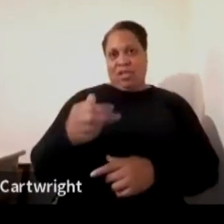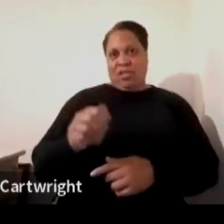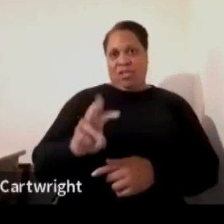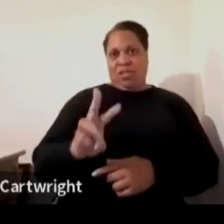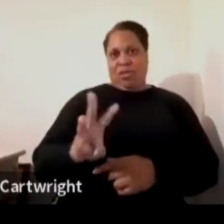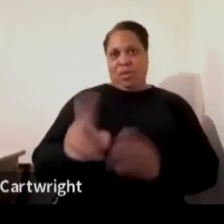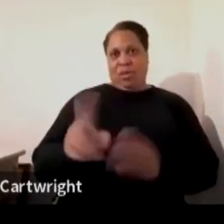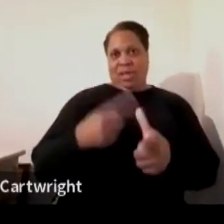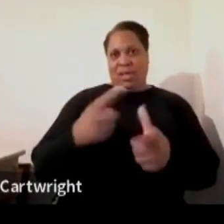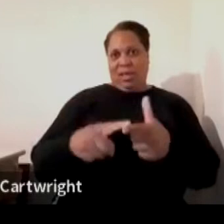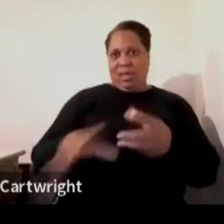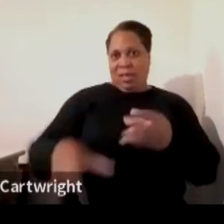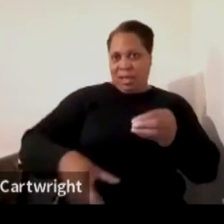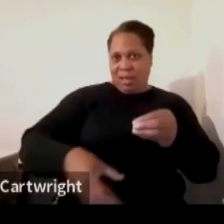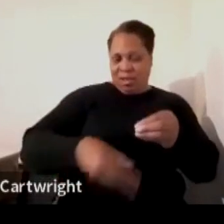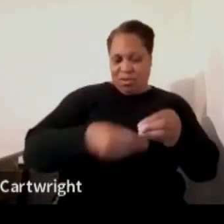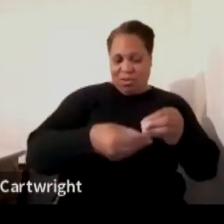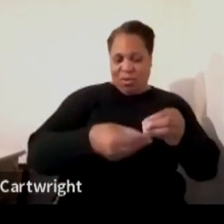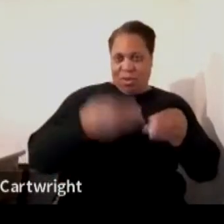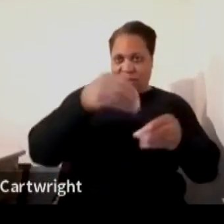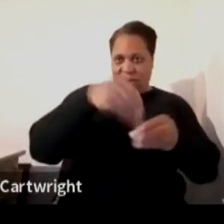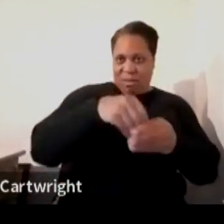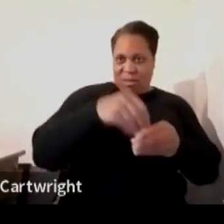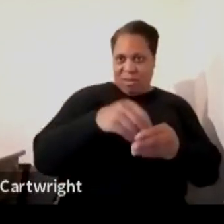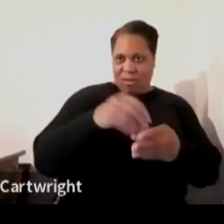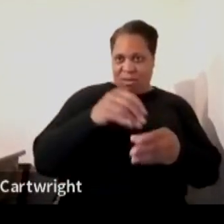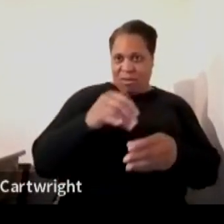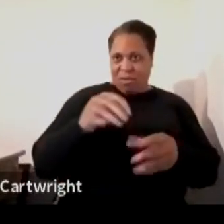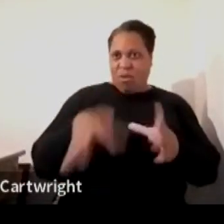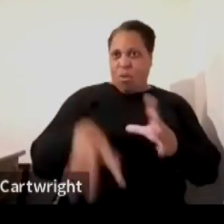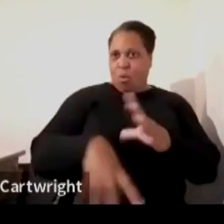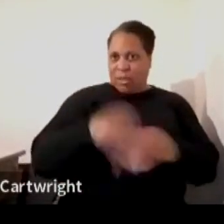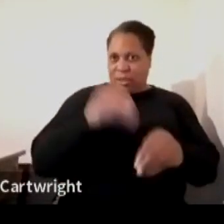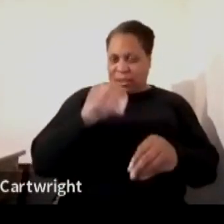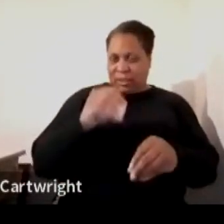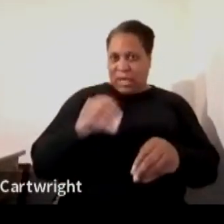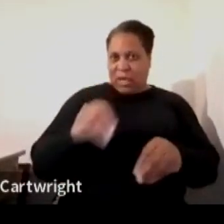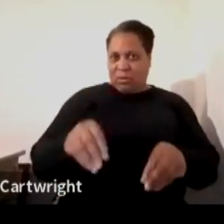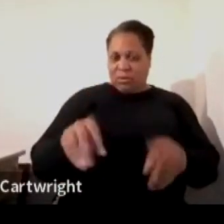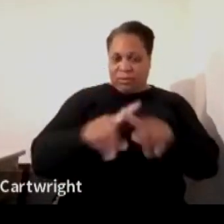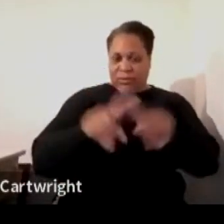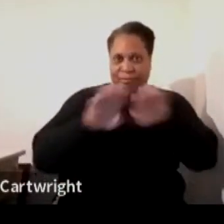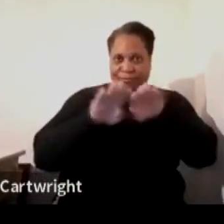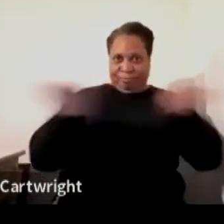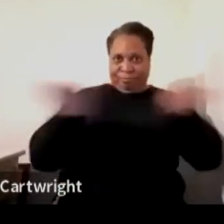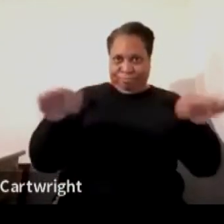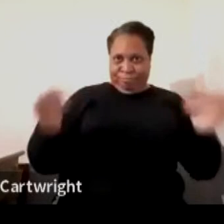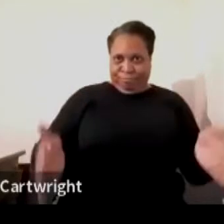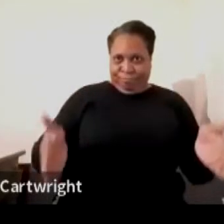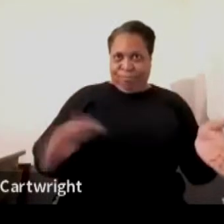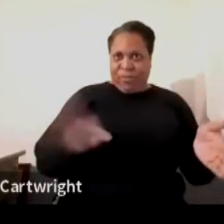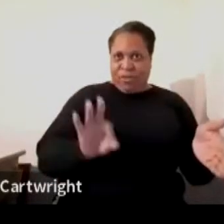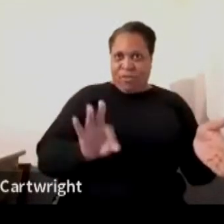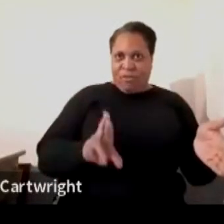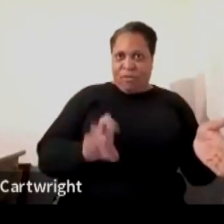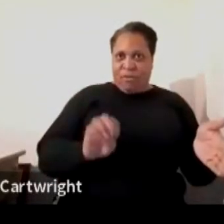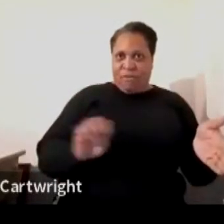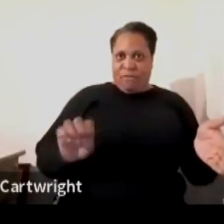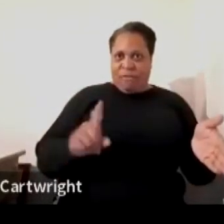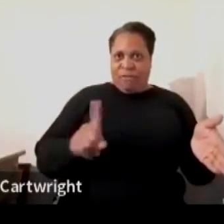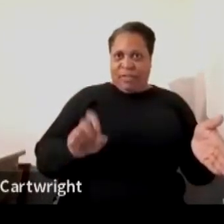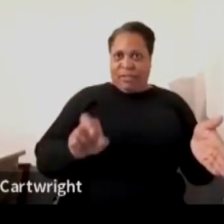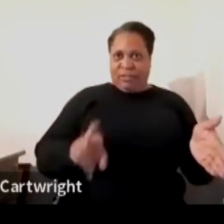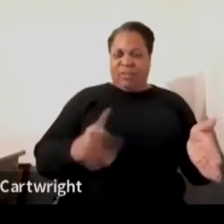diluent into it. And once that is out of the deep freezer, you have 120 hours, 5 days